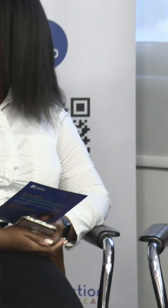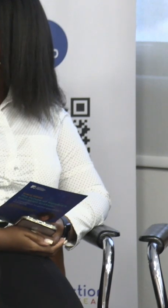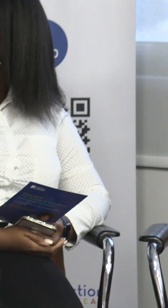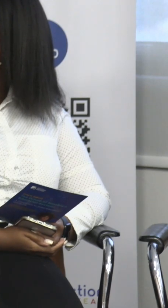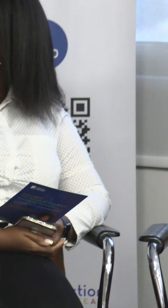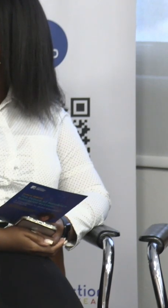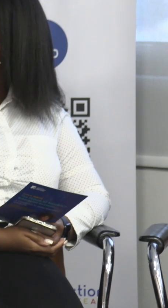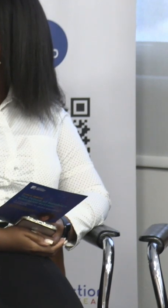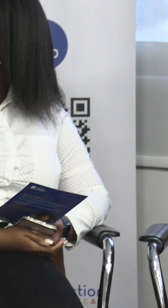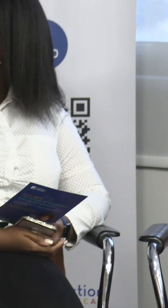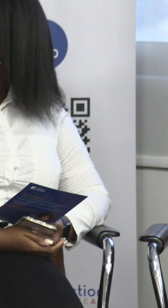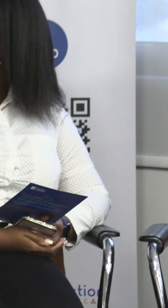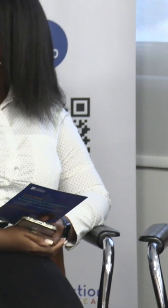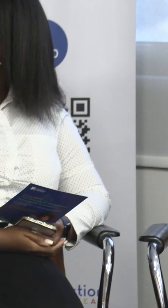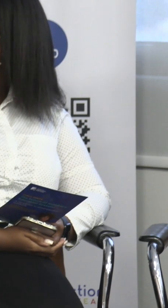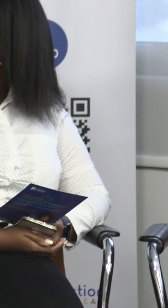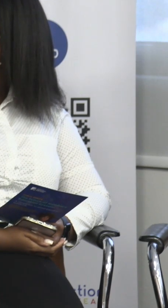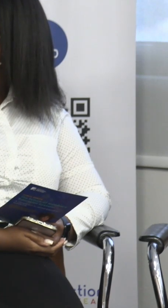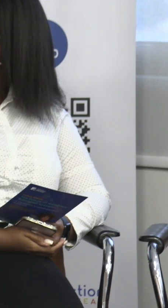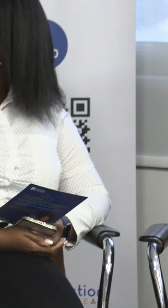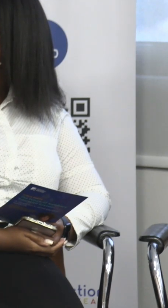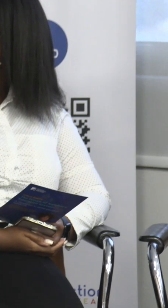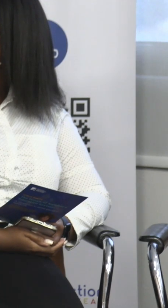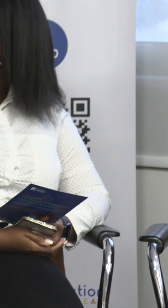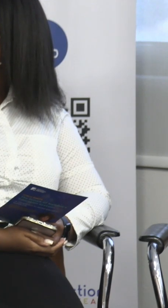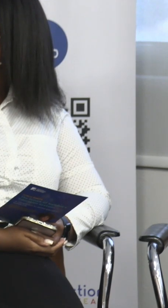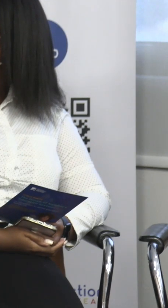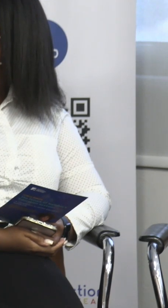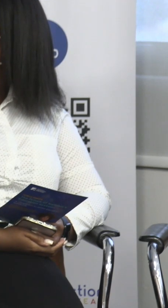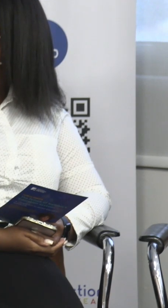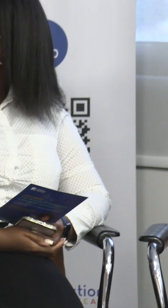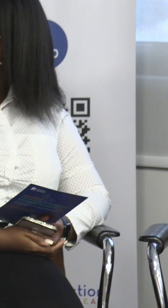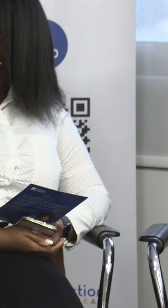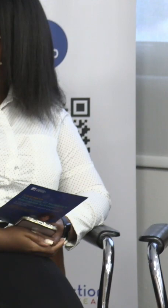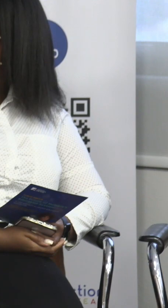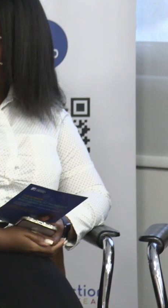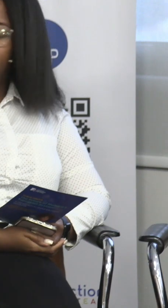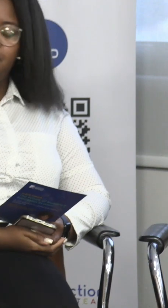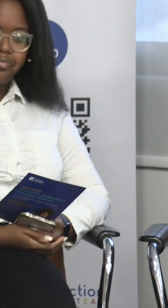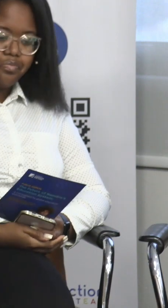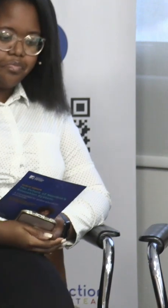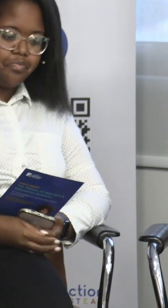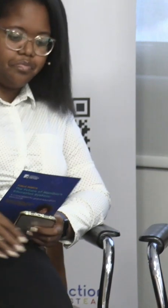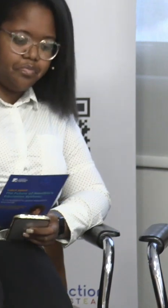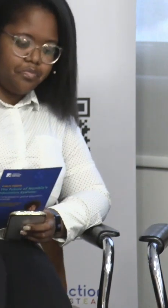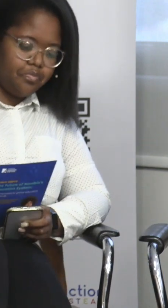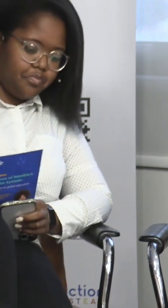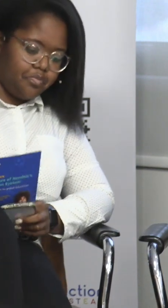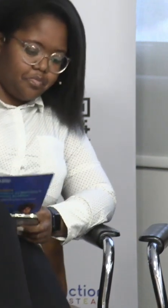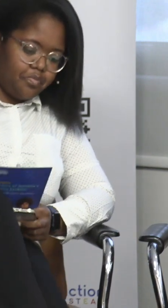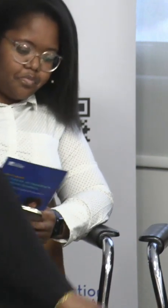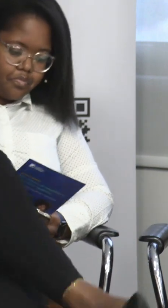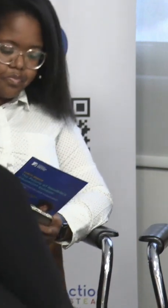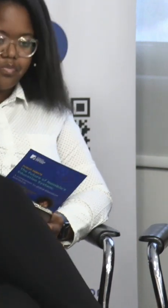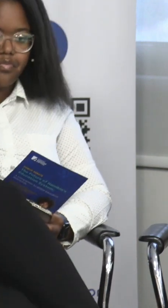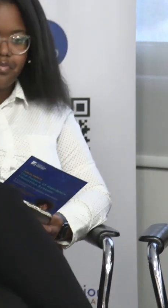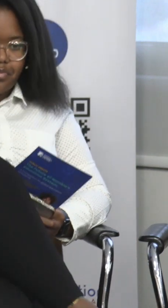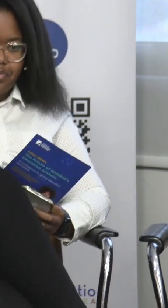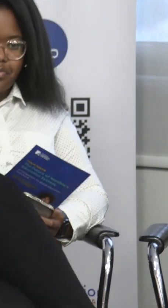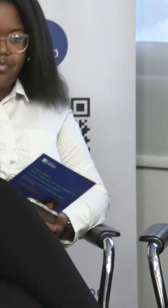that the primary education is, in terms of numbers, the largest group of the